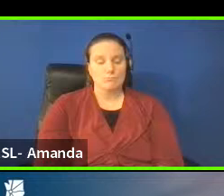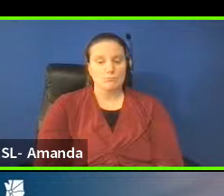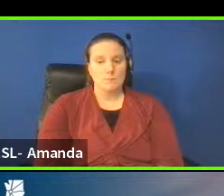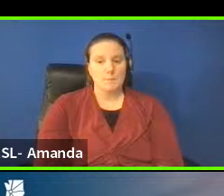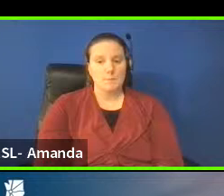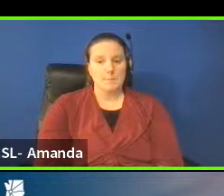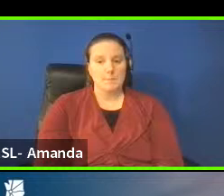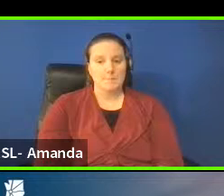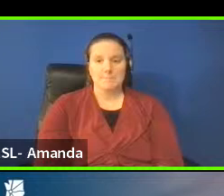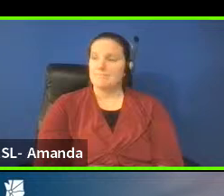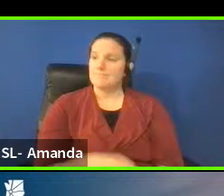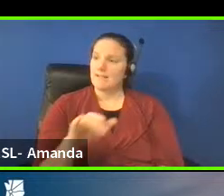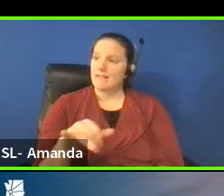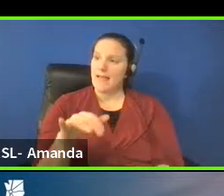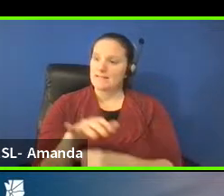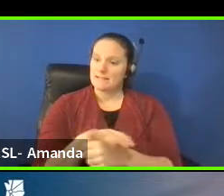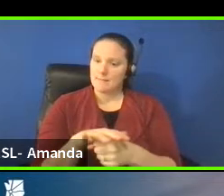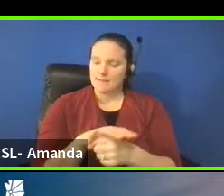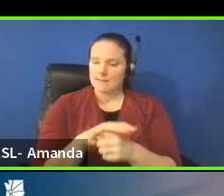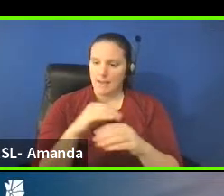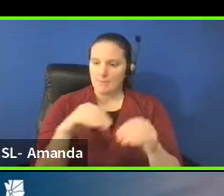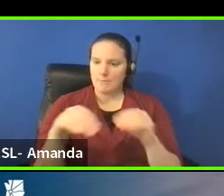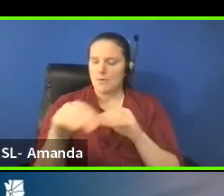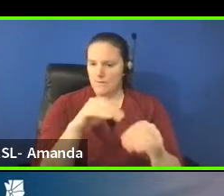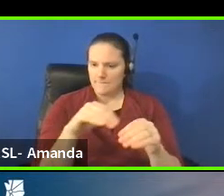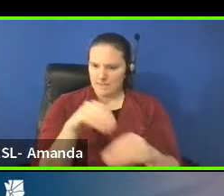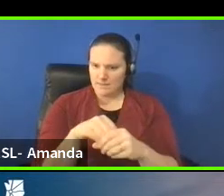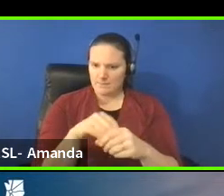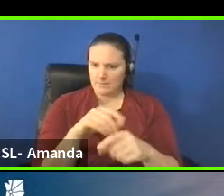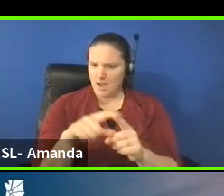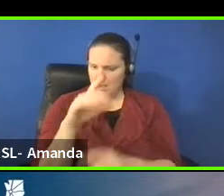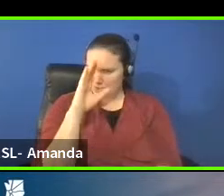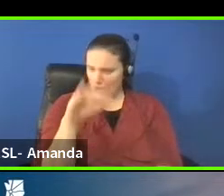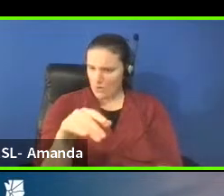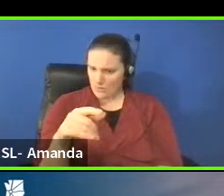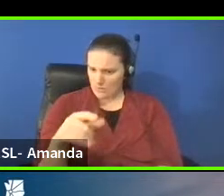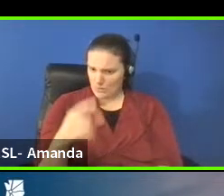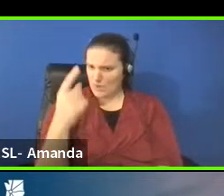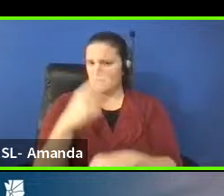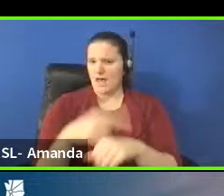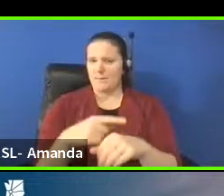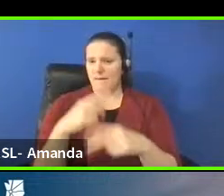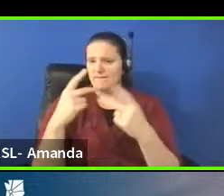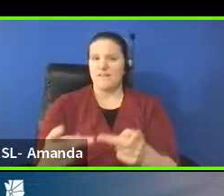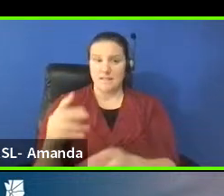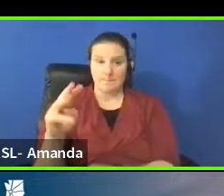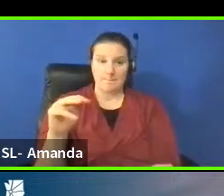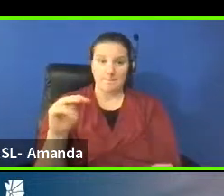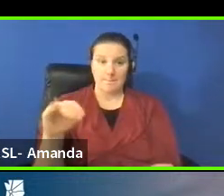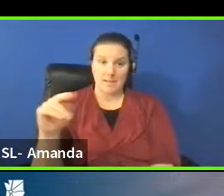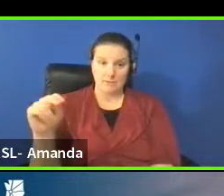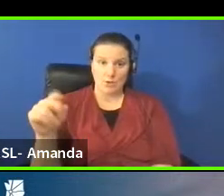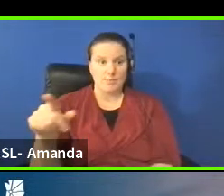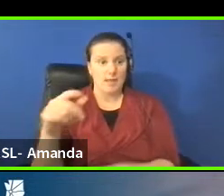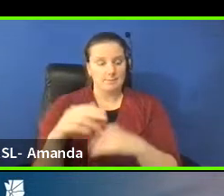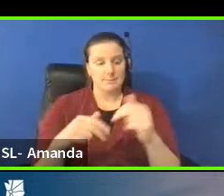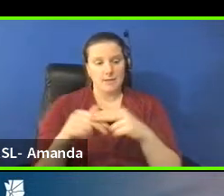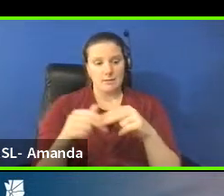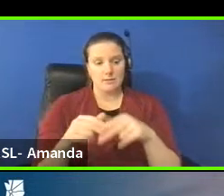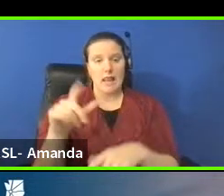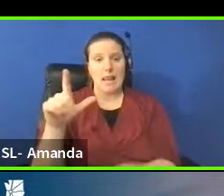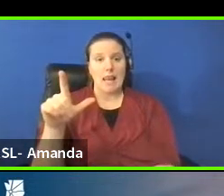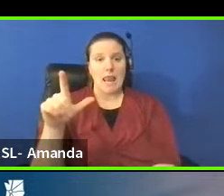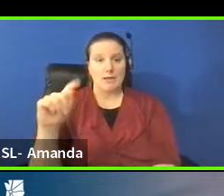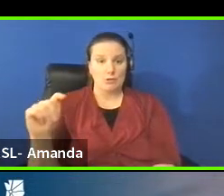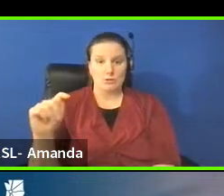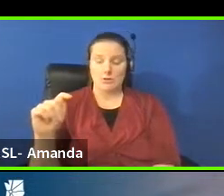It is a space that I move around in, but I just know that I once visited Minnesota, and when they built their light rail,